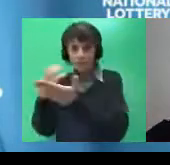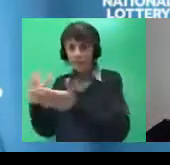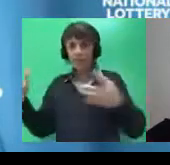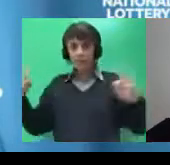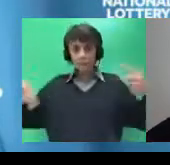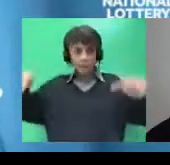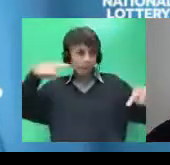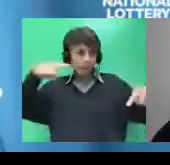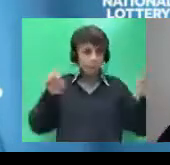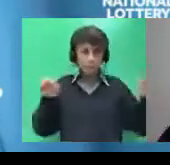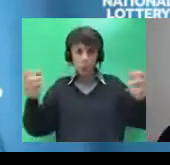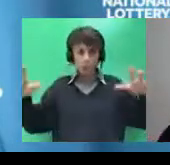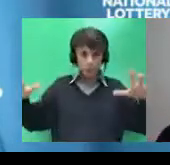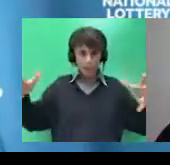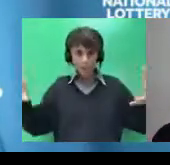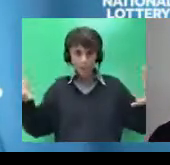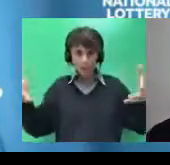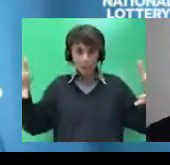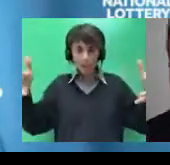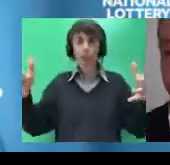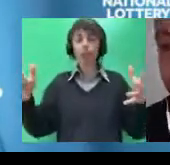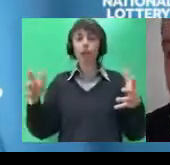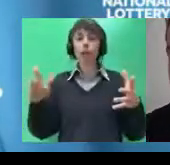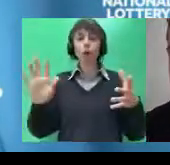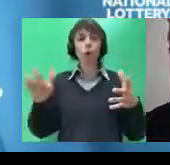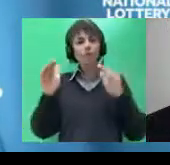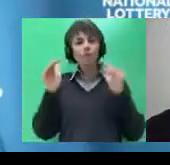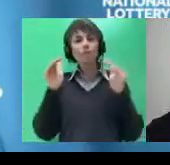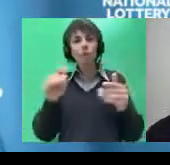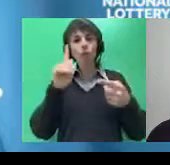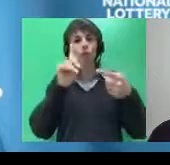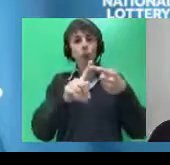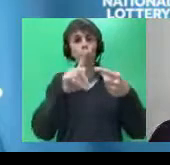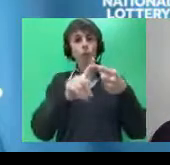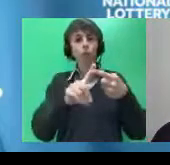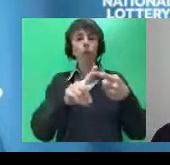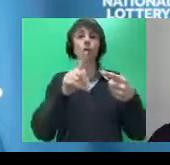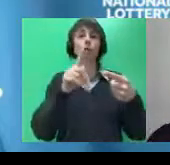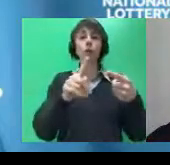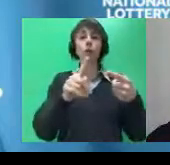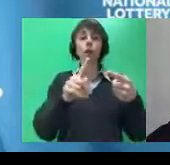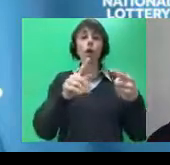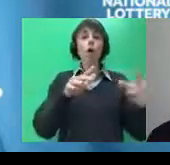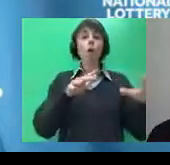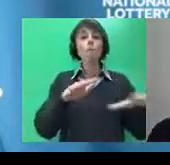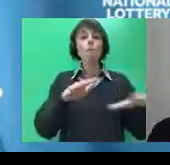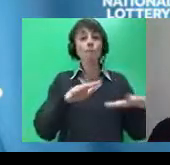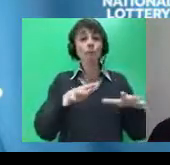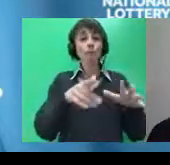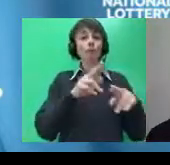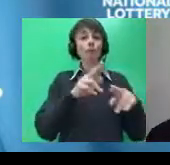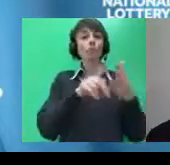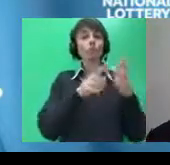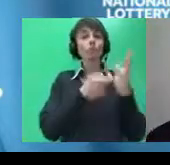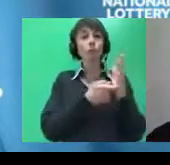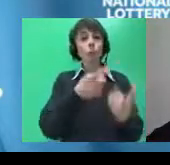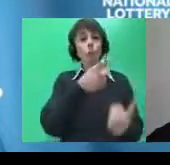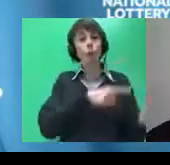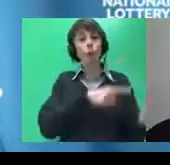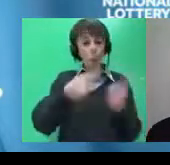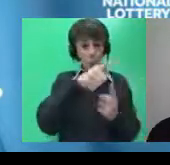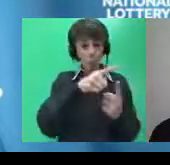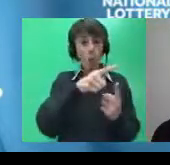we focus on. One is the Movement for All programme, which is a number of Sport England funded projects across the charity group.